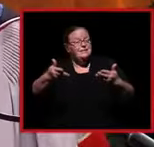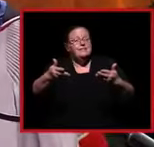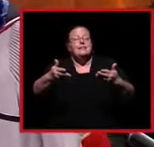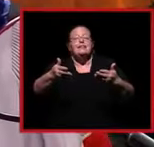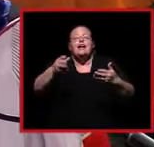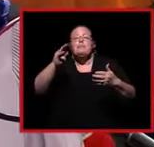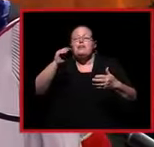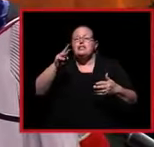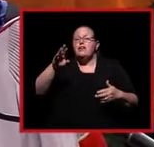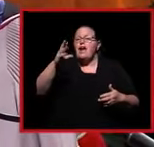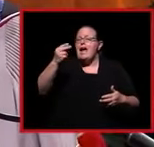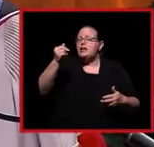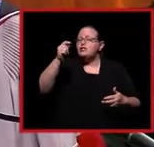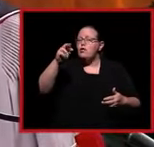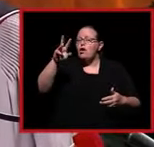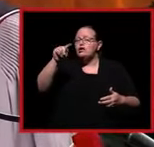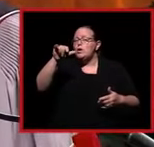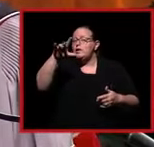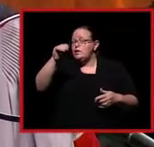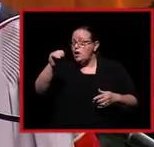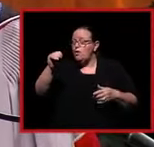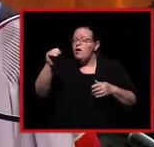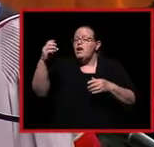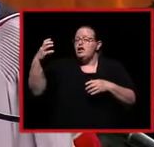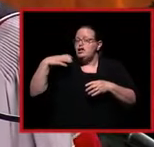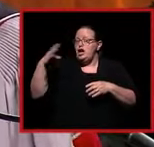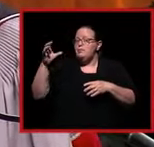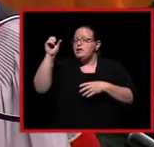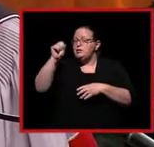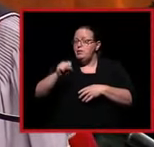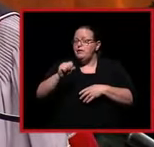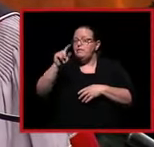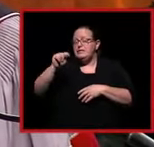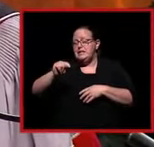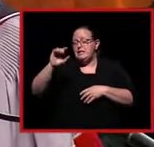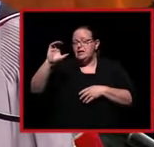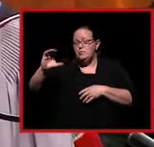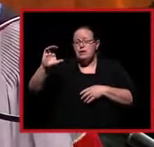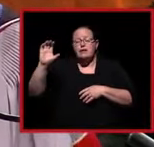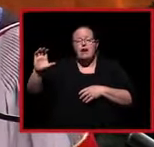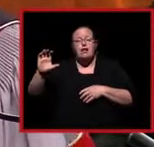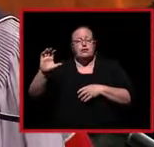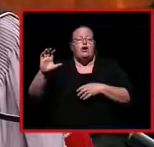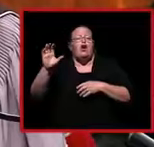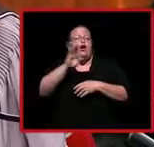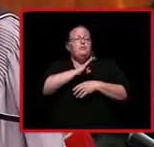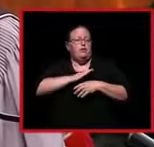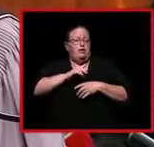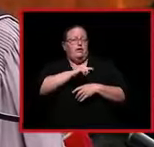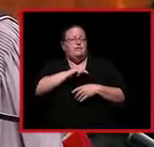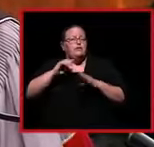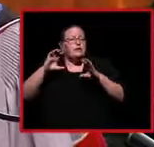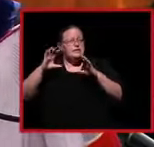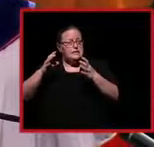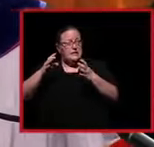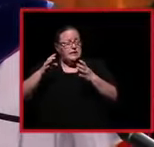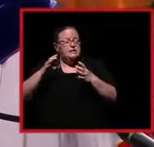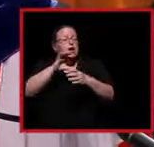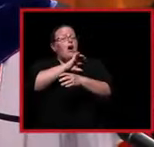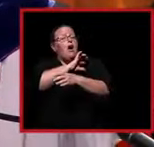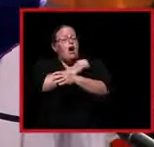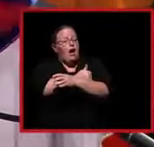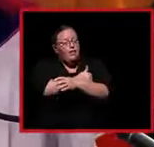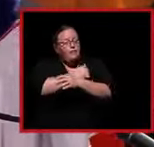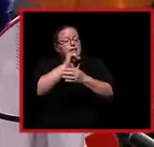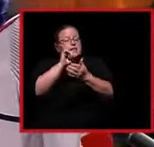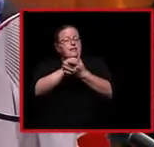I am pleased to present Mr. Hector Toledo, Chairman of the Springfield Technical Community College Board of Trustees, to authorize